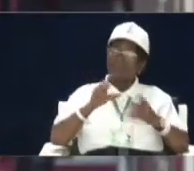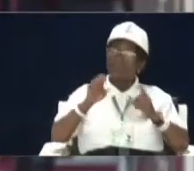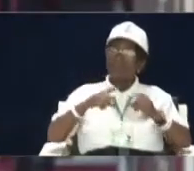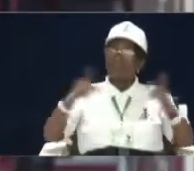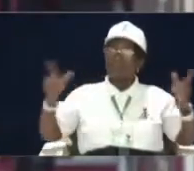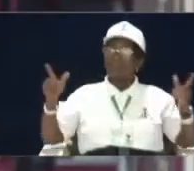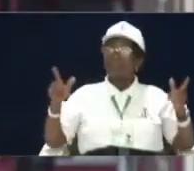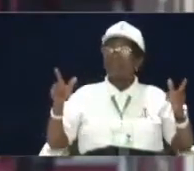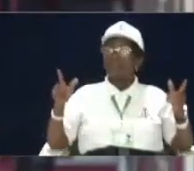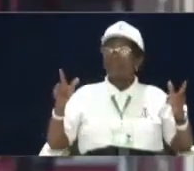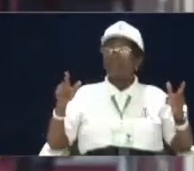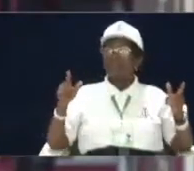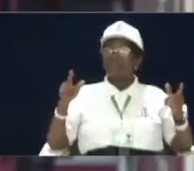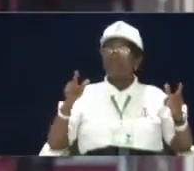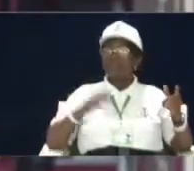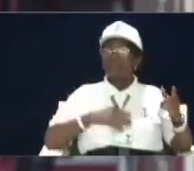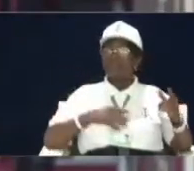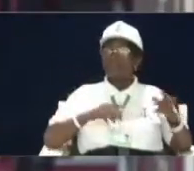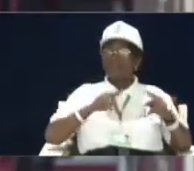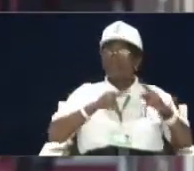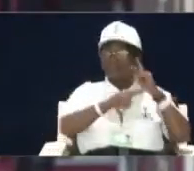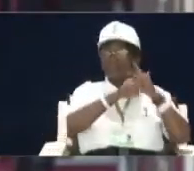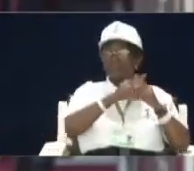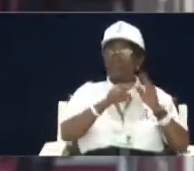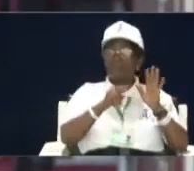Enlarge my vision."